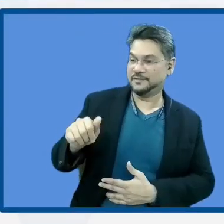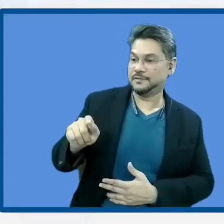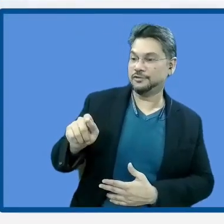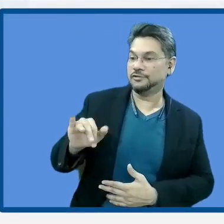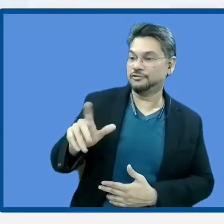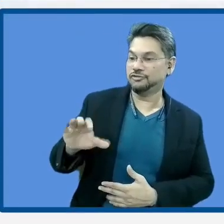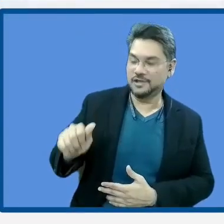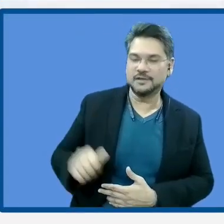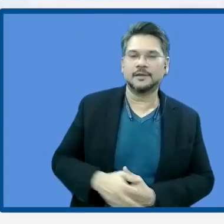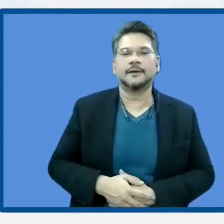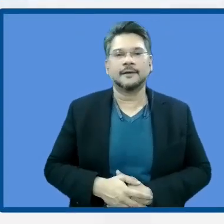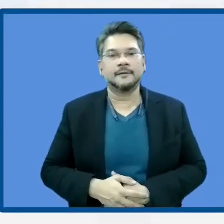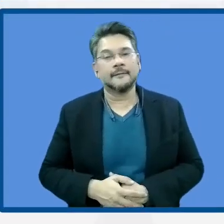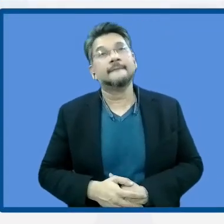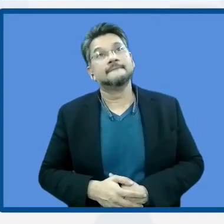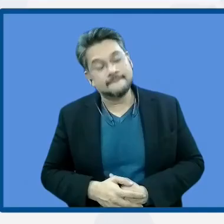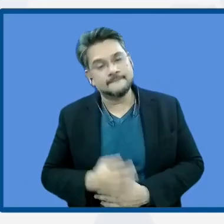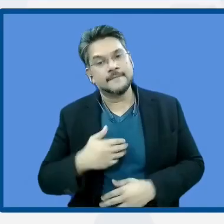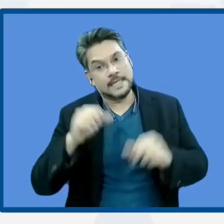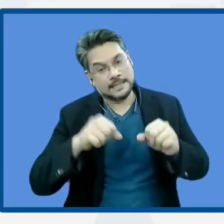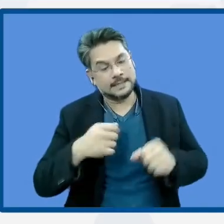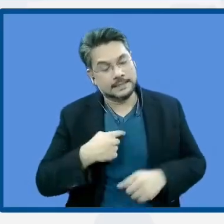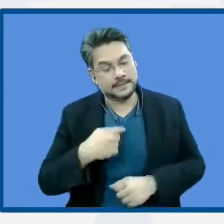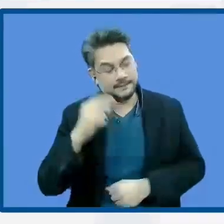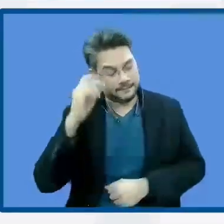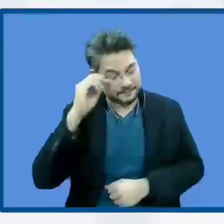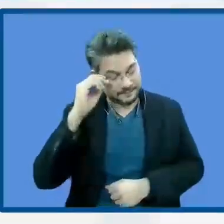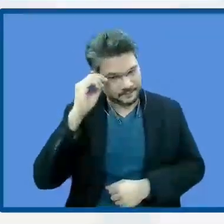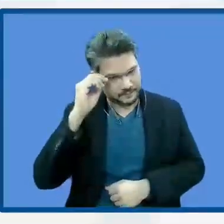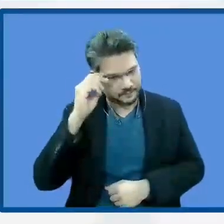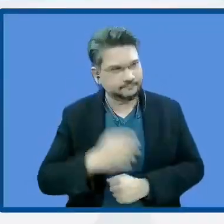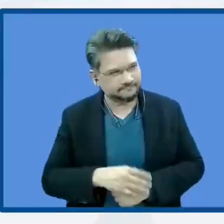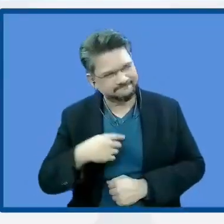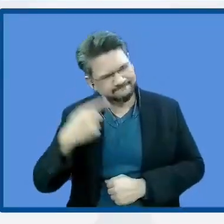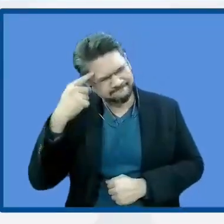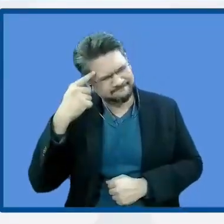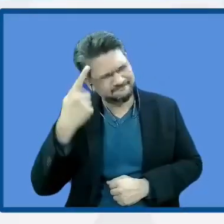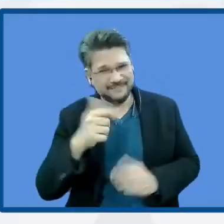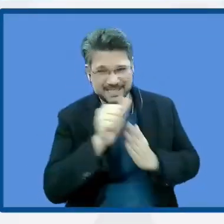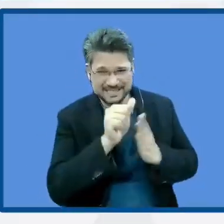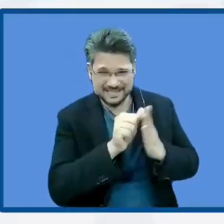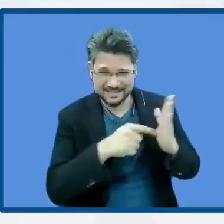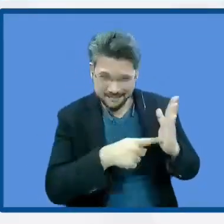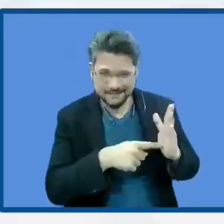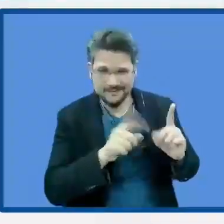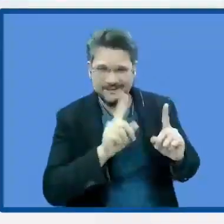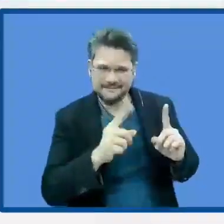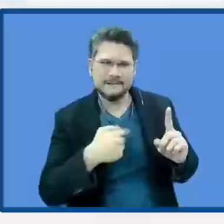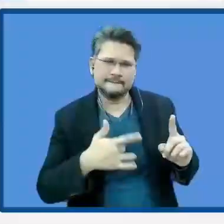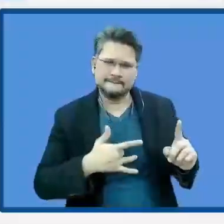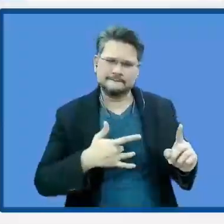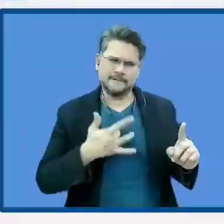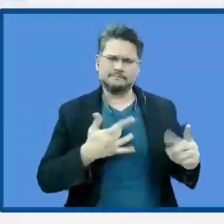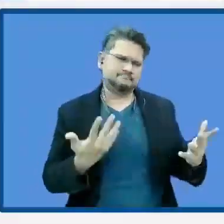Yes, I think that the issue with the agenda at the different levels, they should be